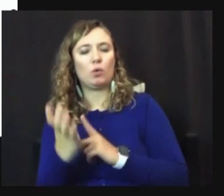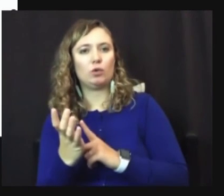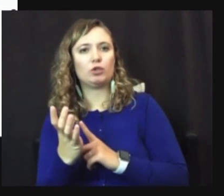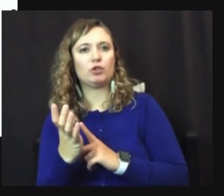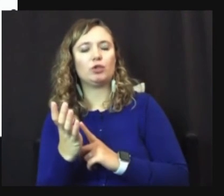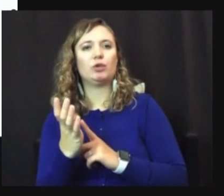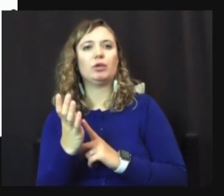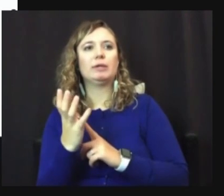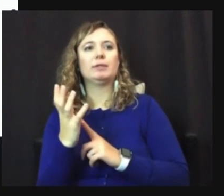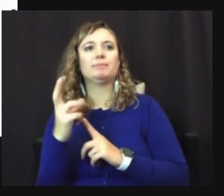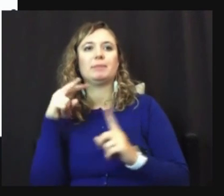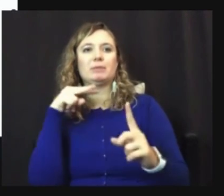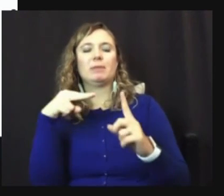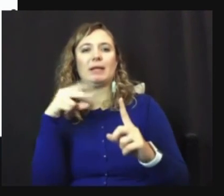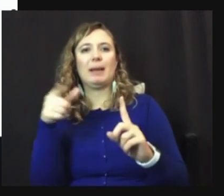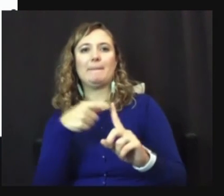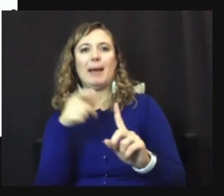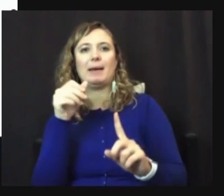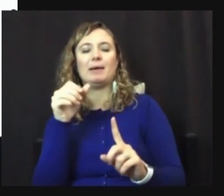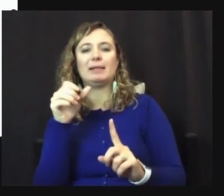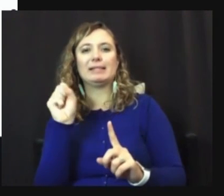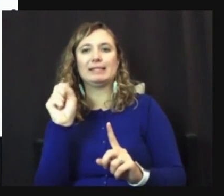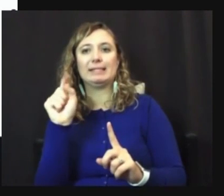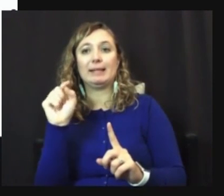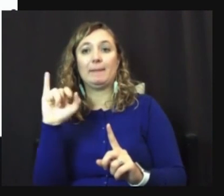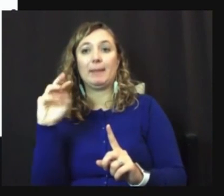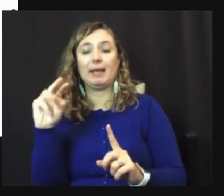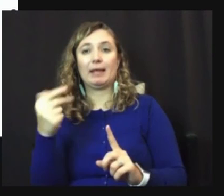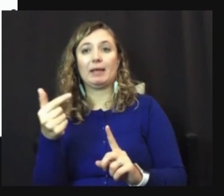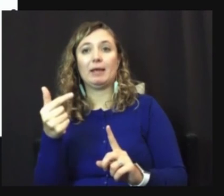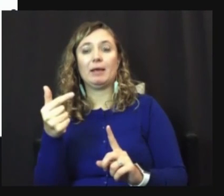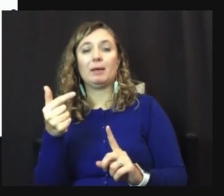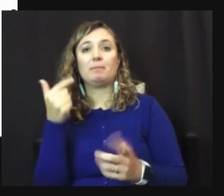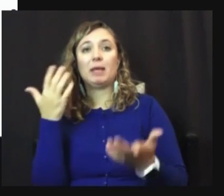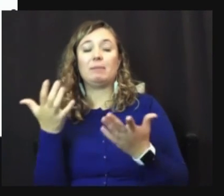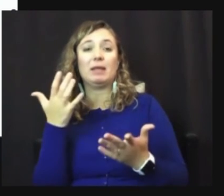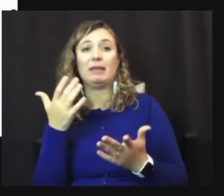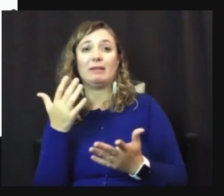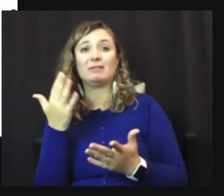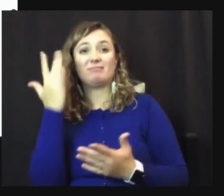stimming? They just want their kids to stop because it's annoying.